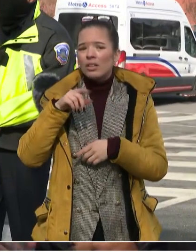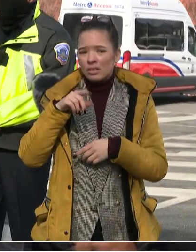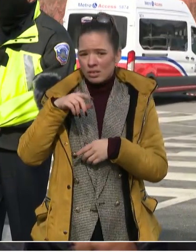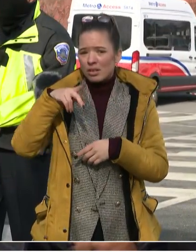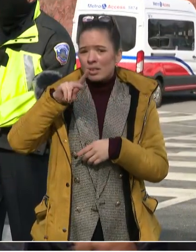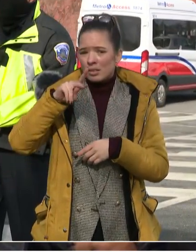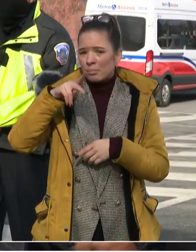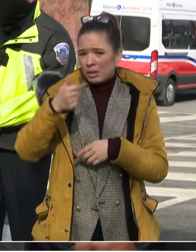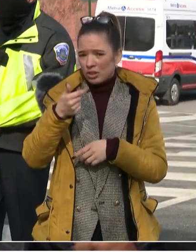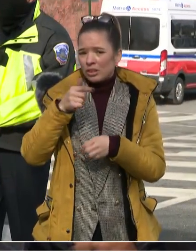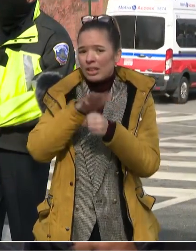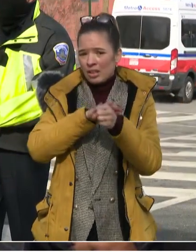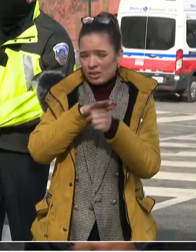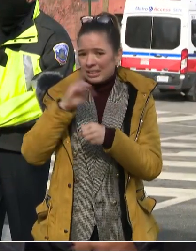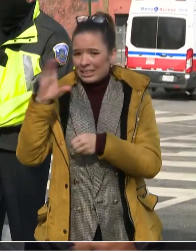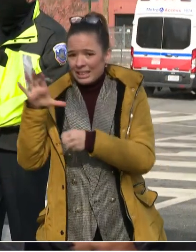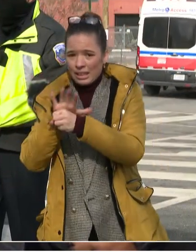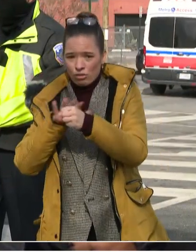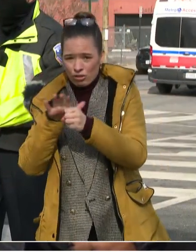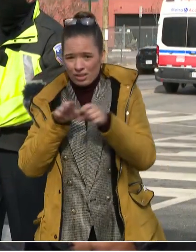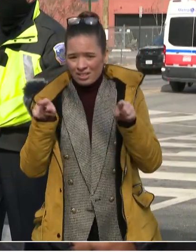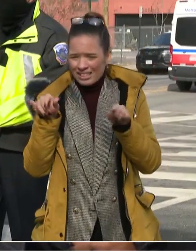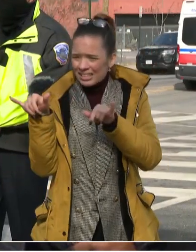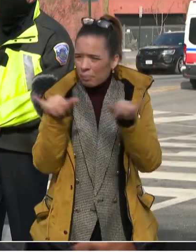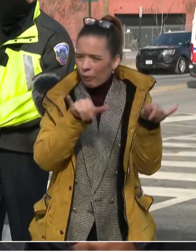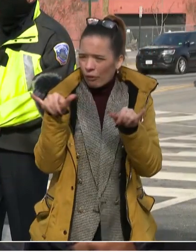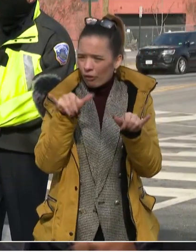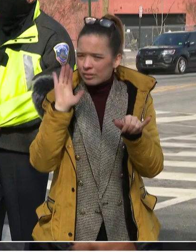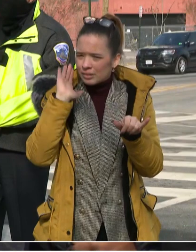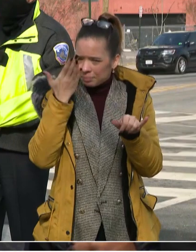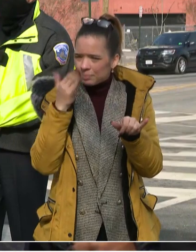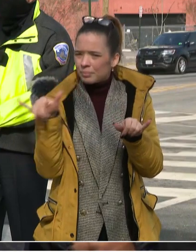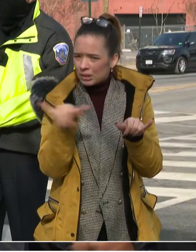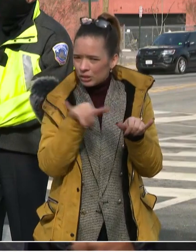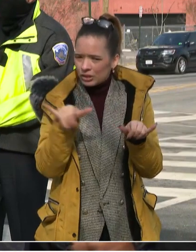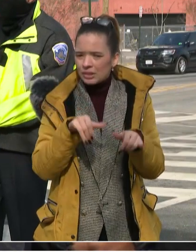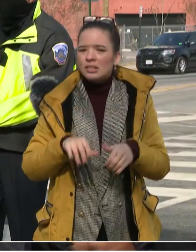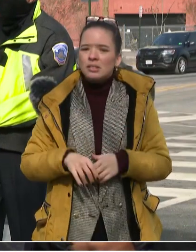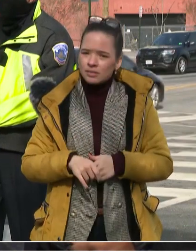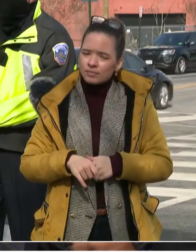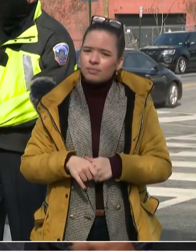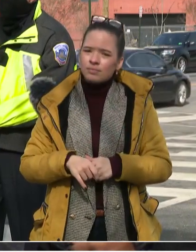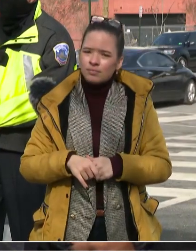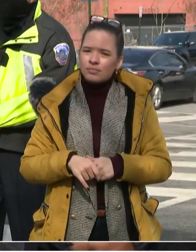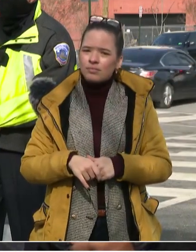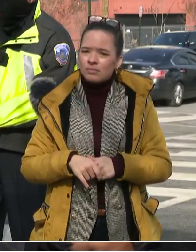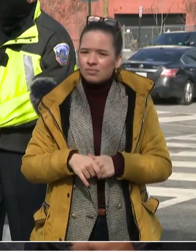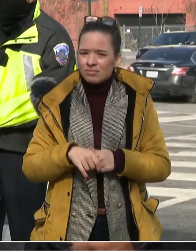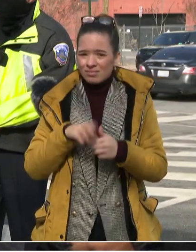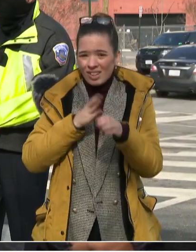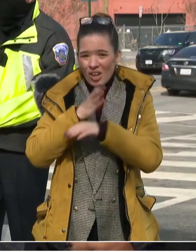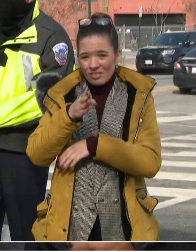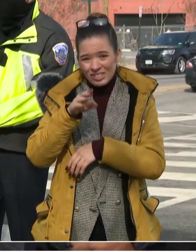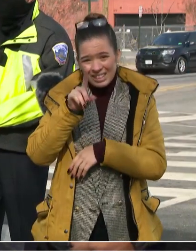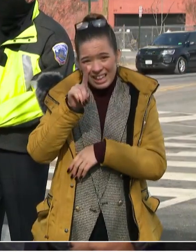It's exactly the same thing. It's the same thing. Over 100 kids in the District of Columbia arrested